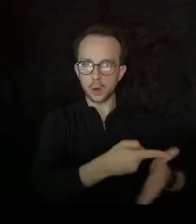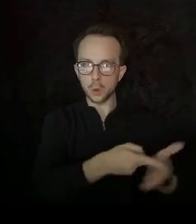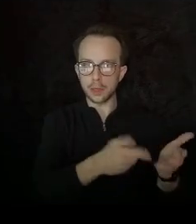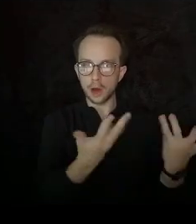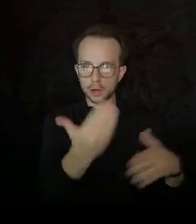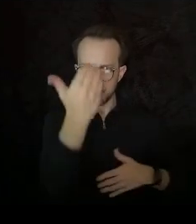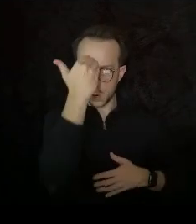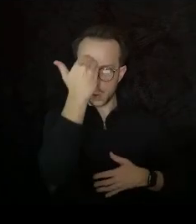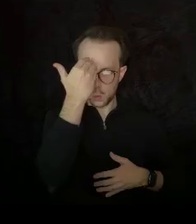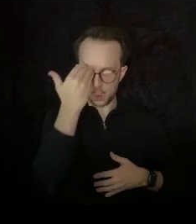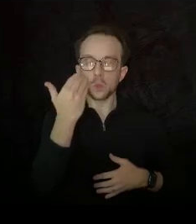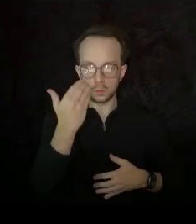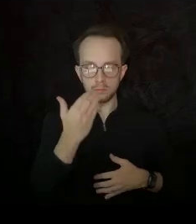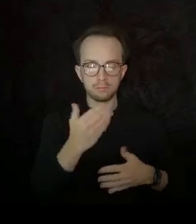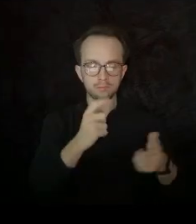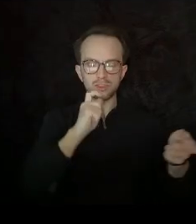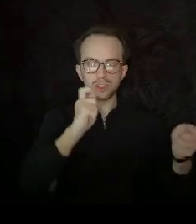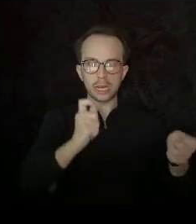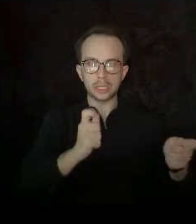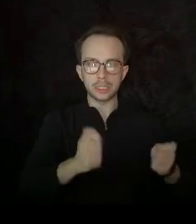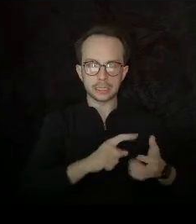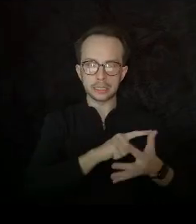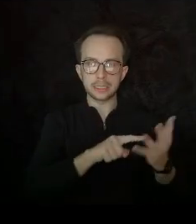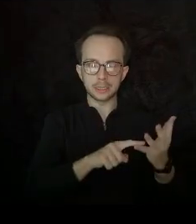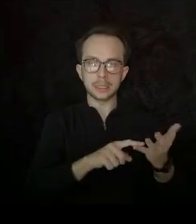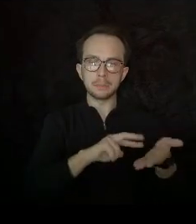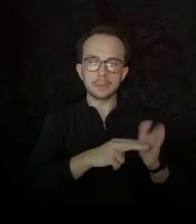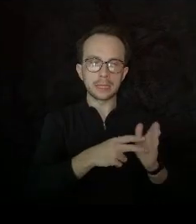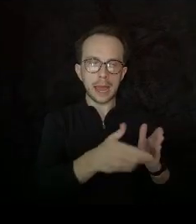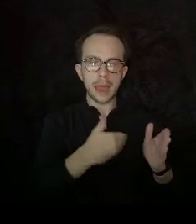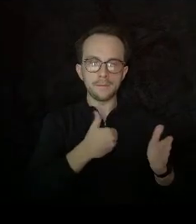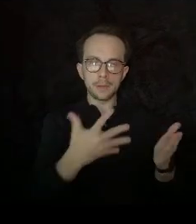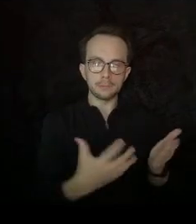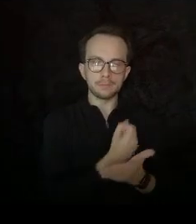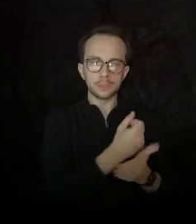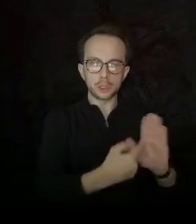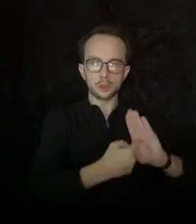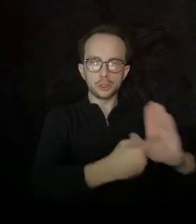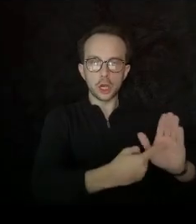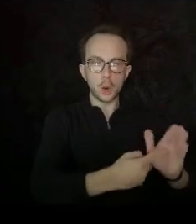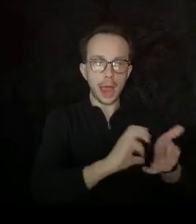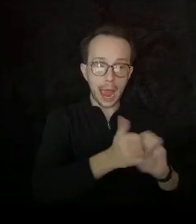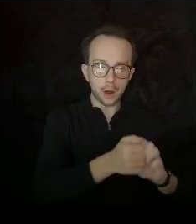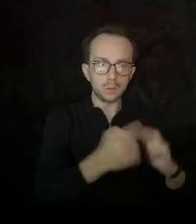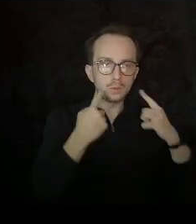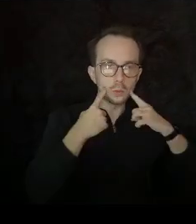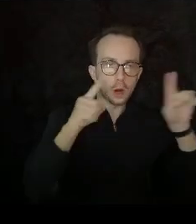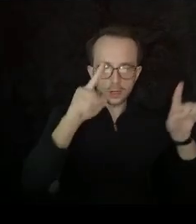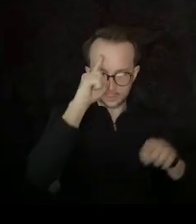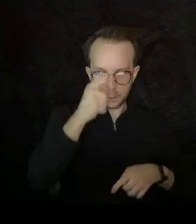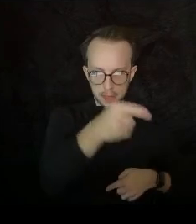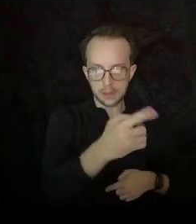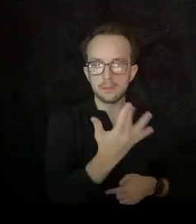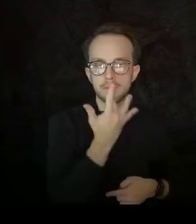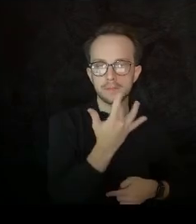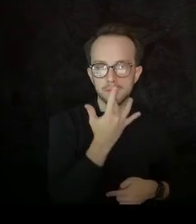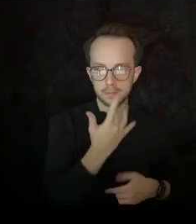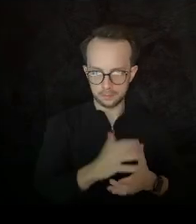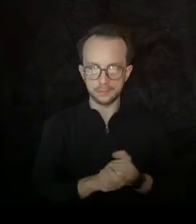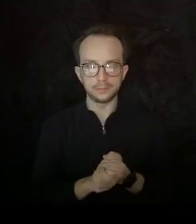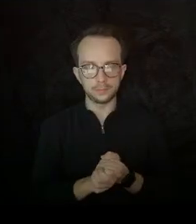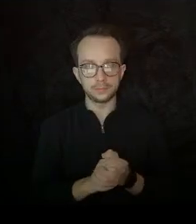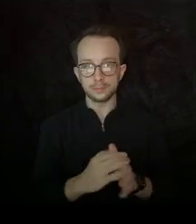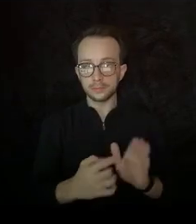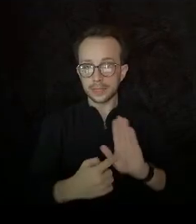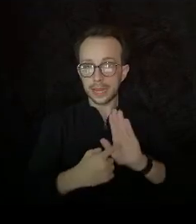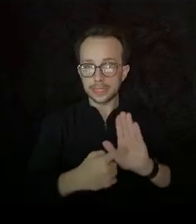These changes give children the chance to show what they know in a way that works for them. Examples of accommodations for